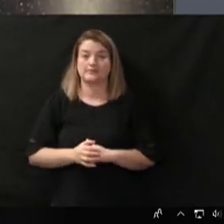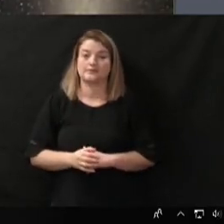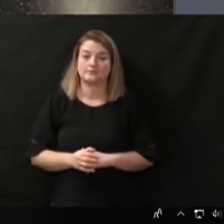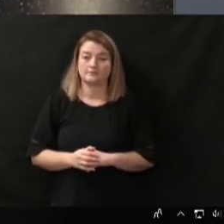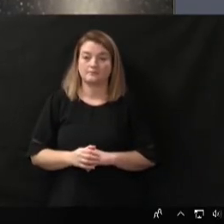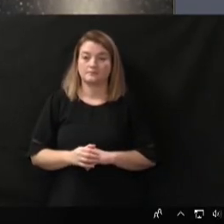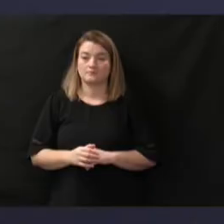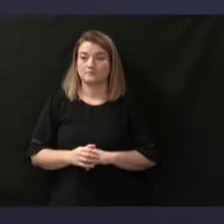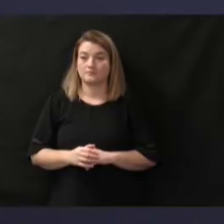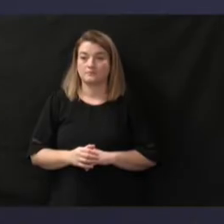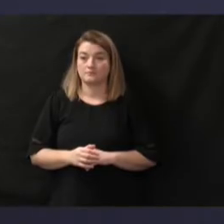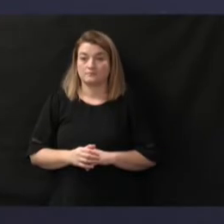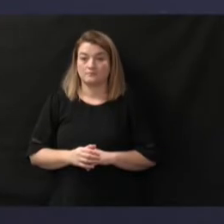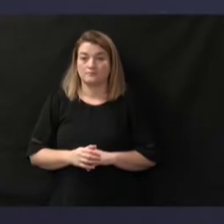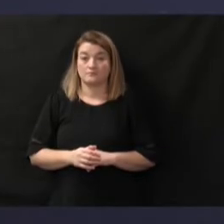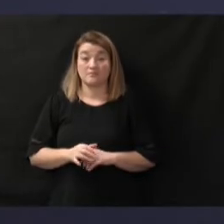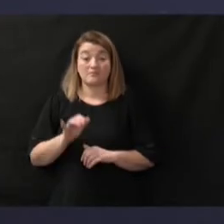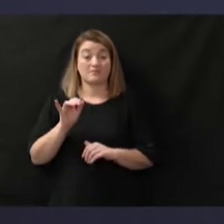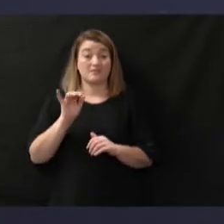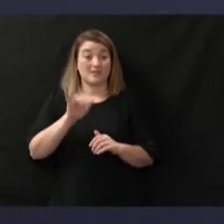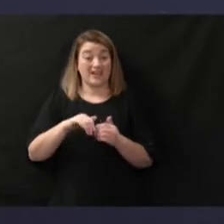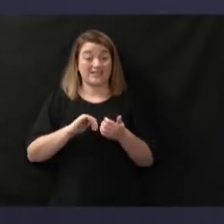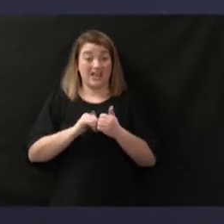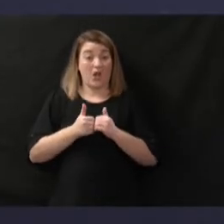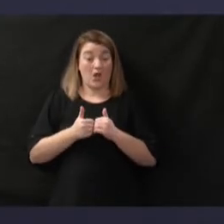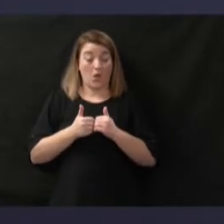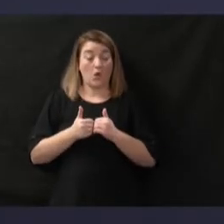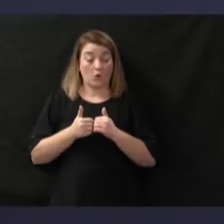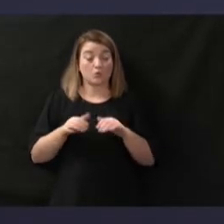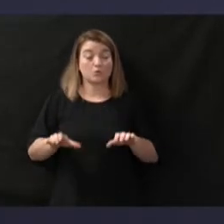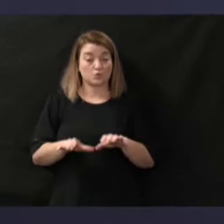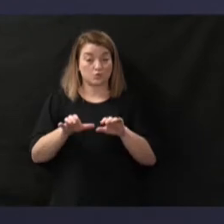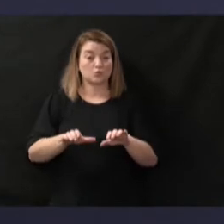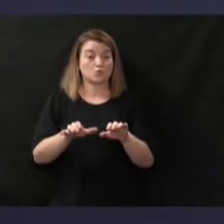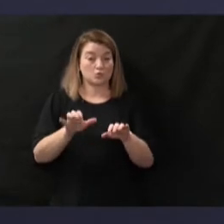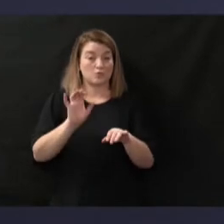Okay, that's how you would do